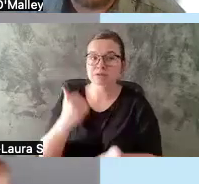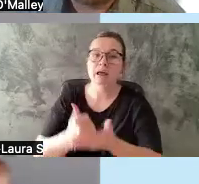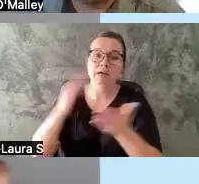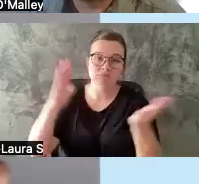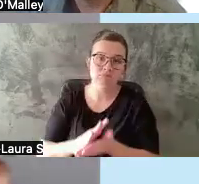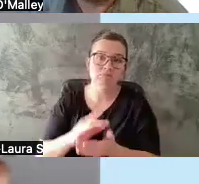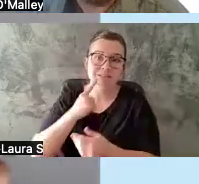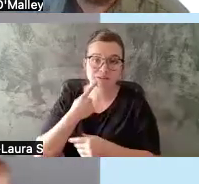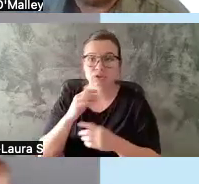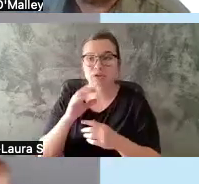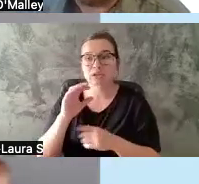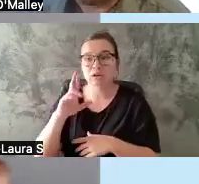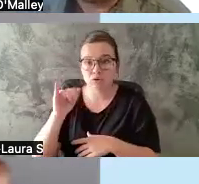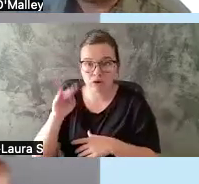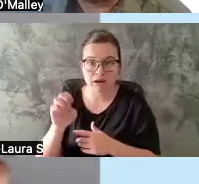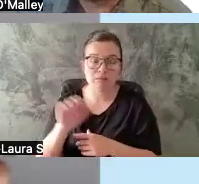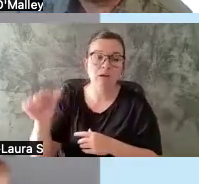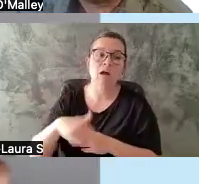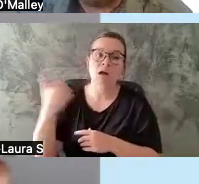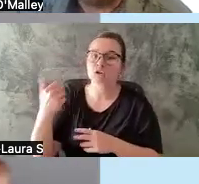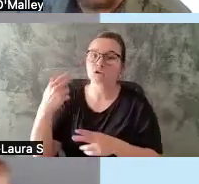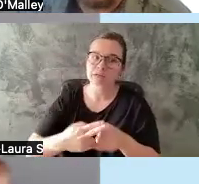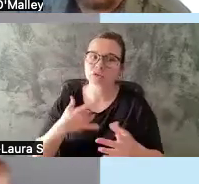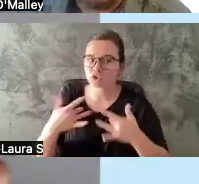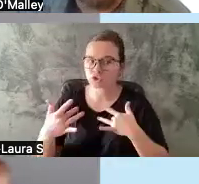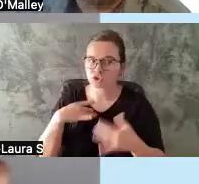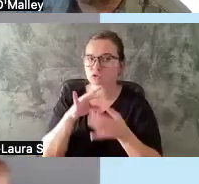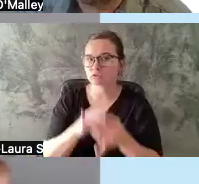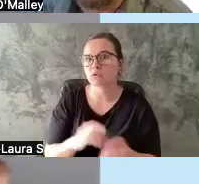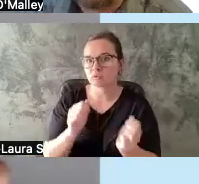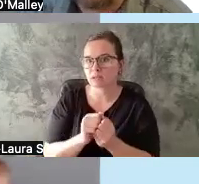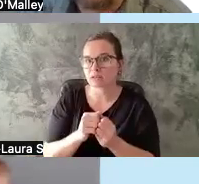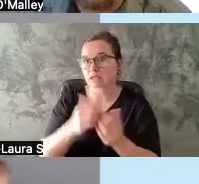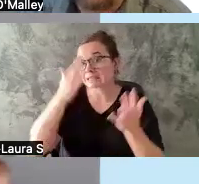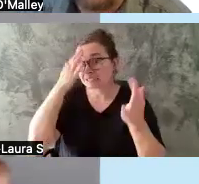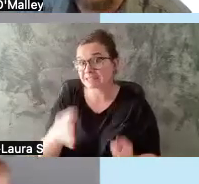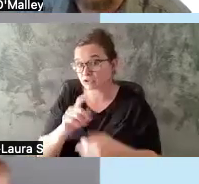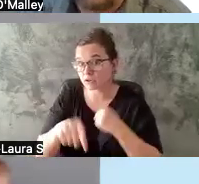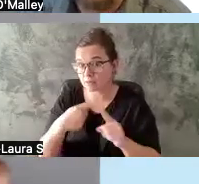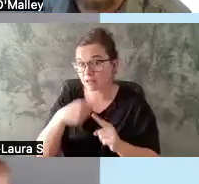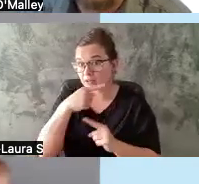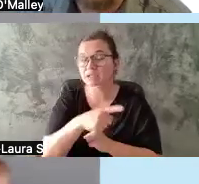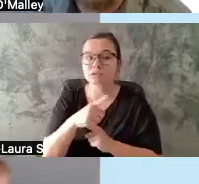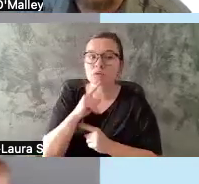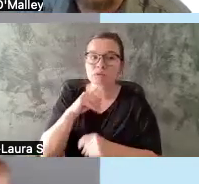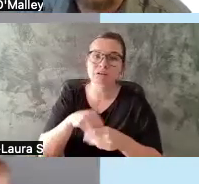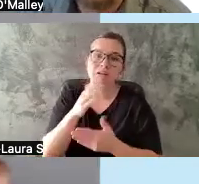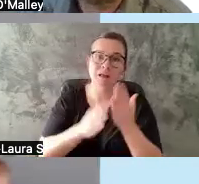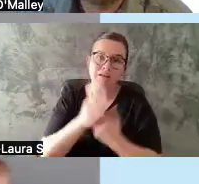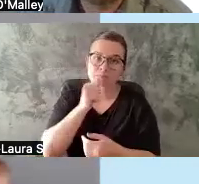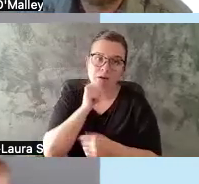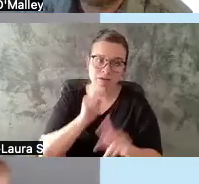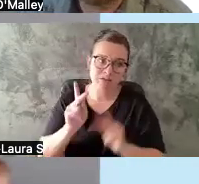serious crimes. Others raise, concerns about the fact that, decisions about this was really in the hands of private